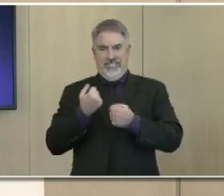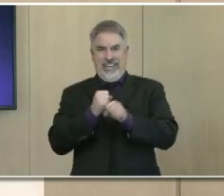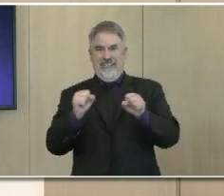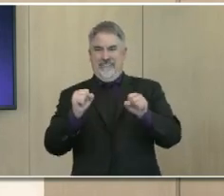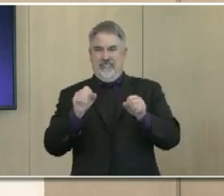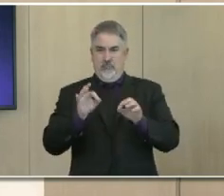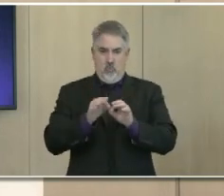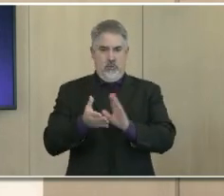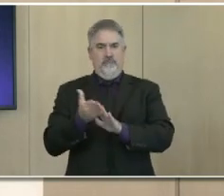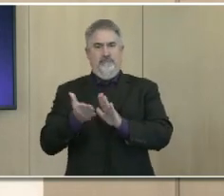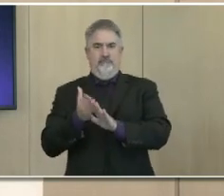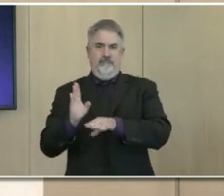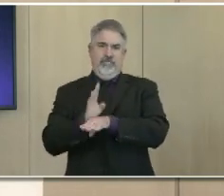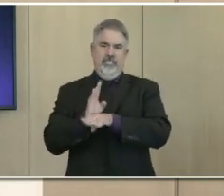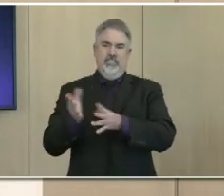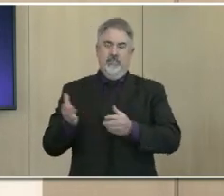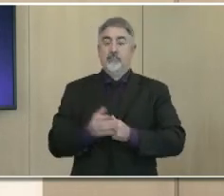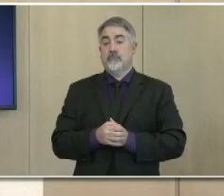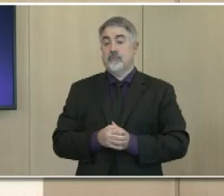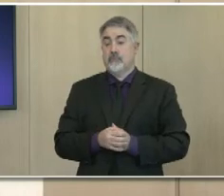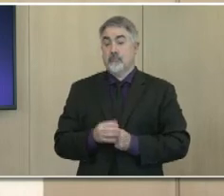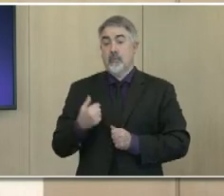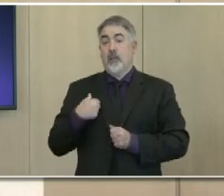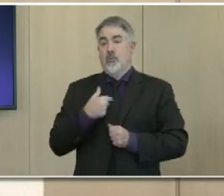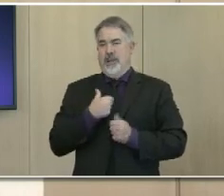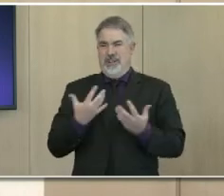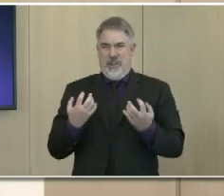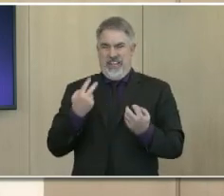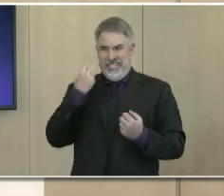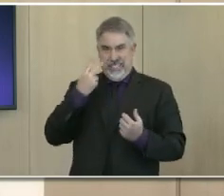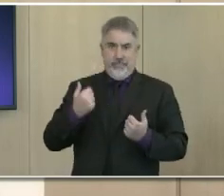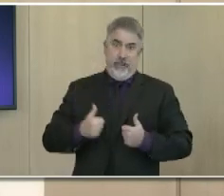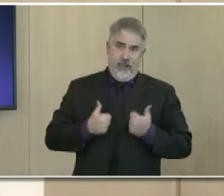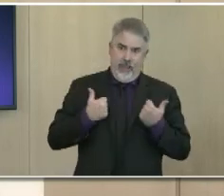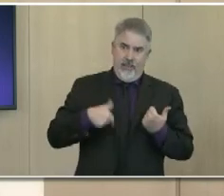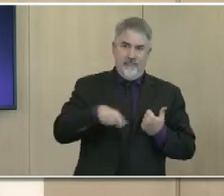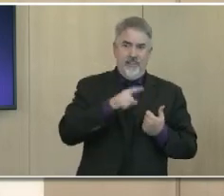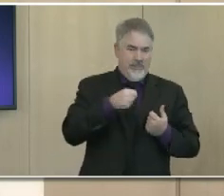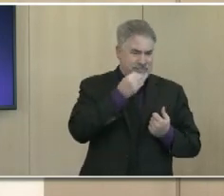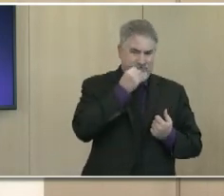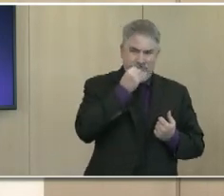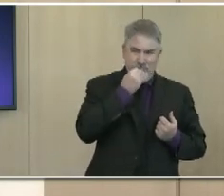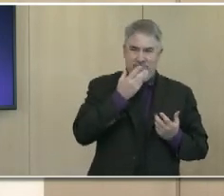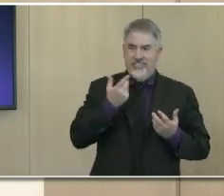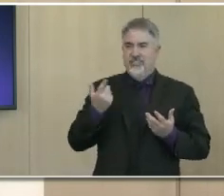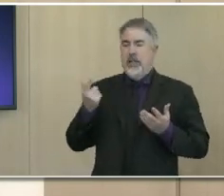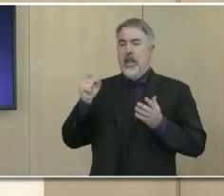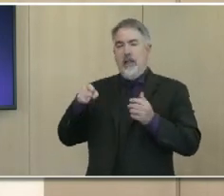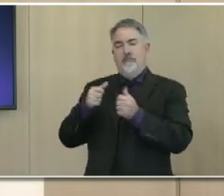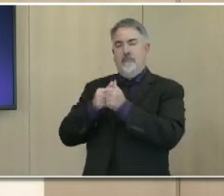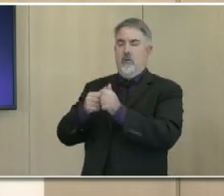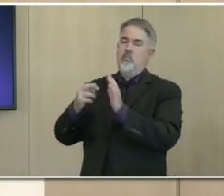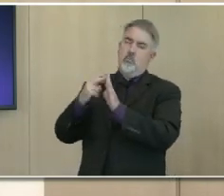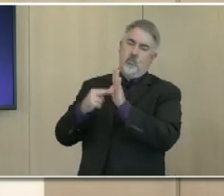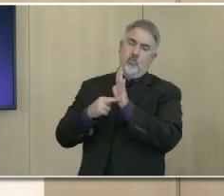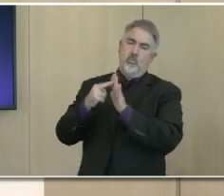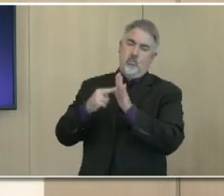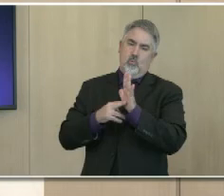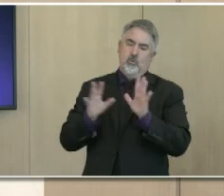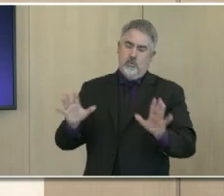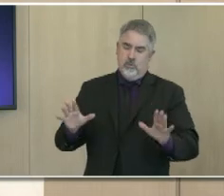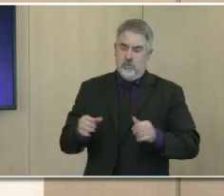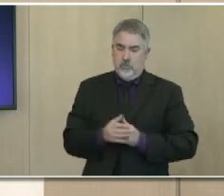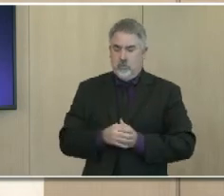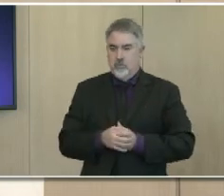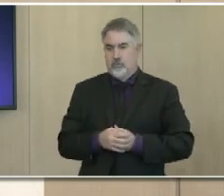but at the same time, obviously, we have new rules that we have to abide by, and they are doing a great job in abiding by those rules.